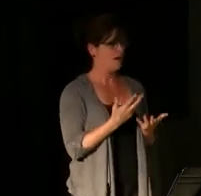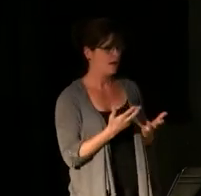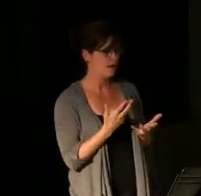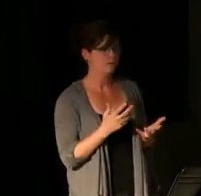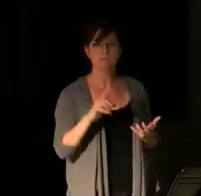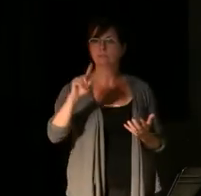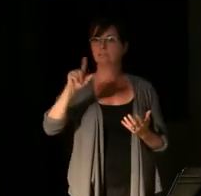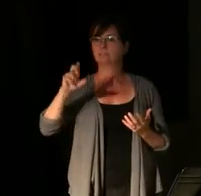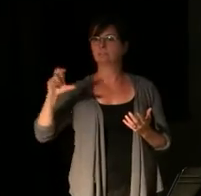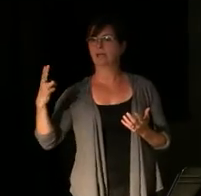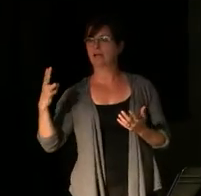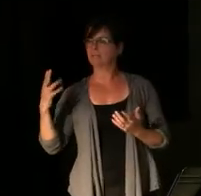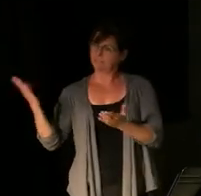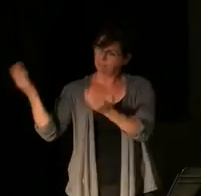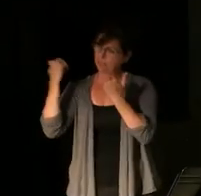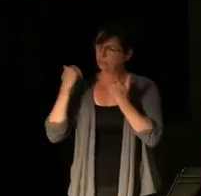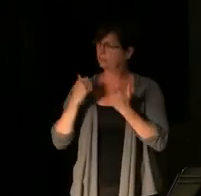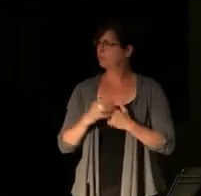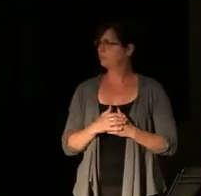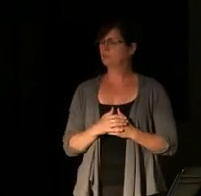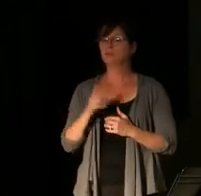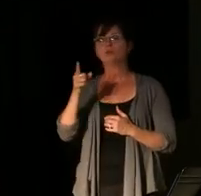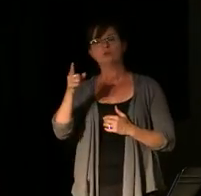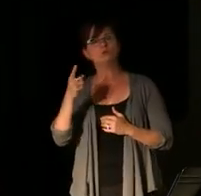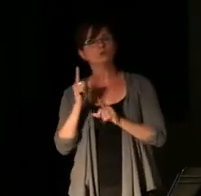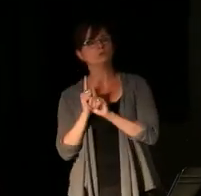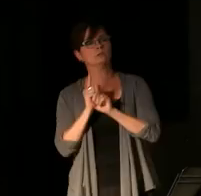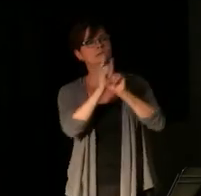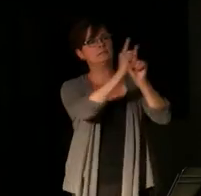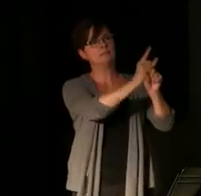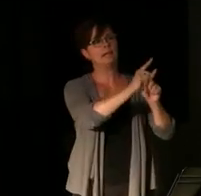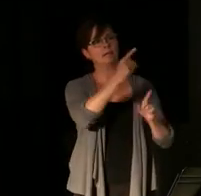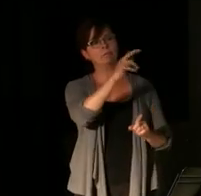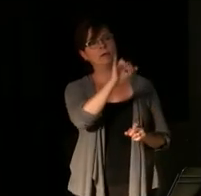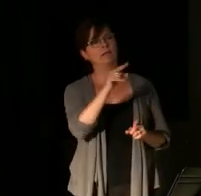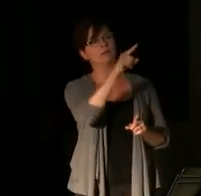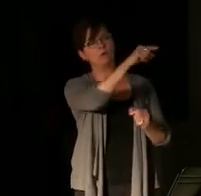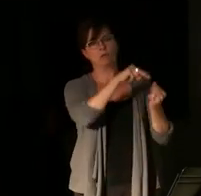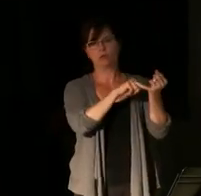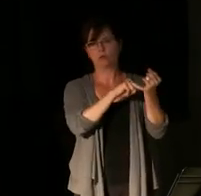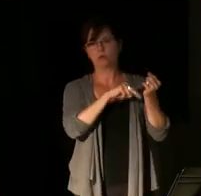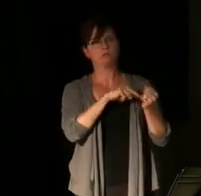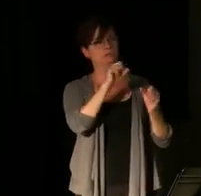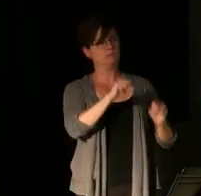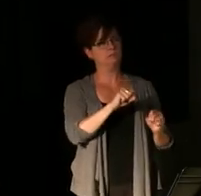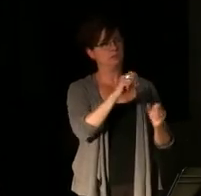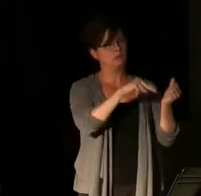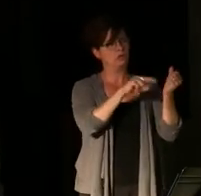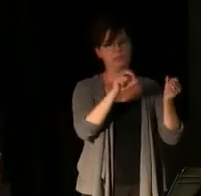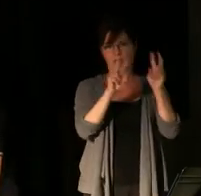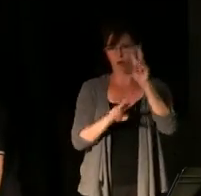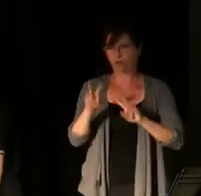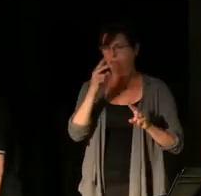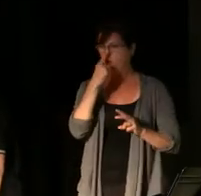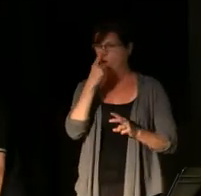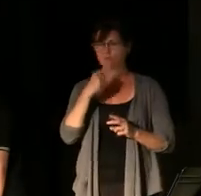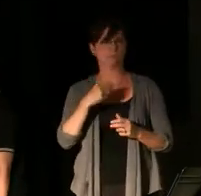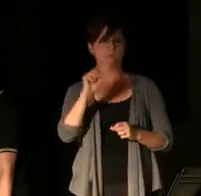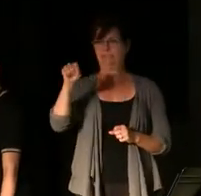Zach, come here. Why don't you take Penny down to the nurse to get her nose looked at? Yes, coach.